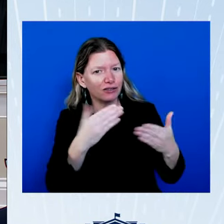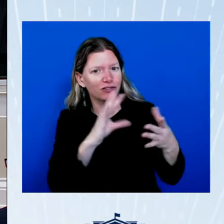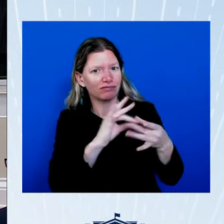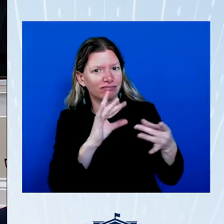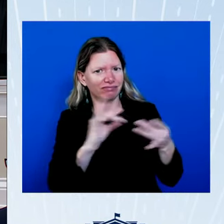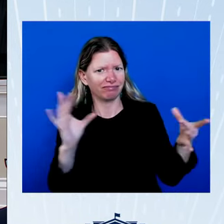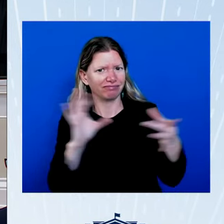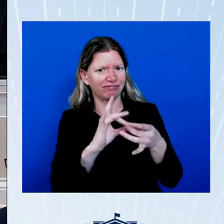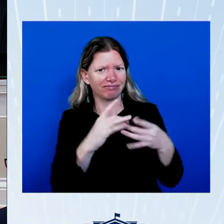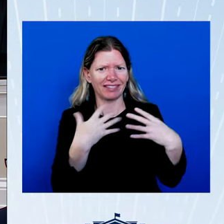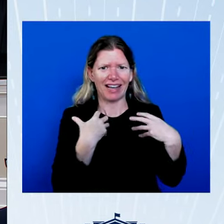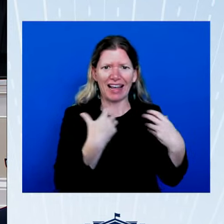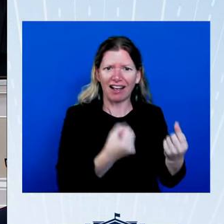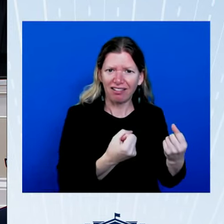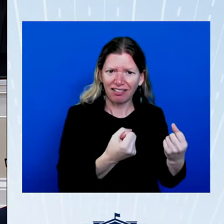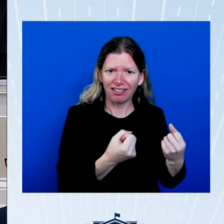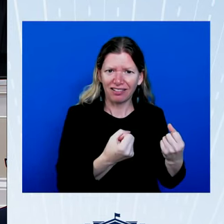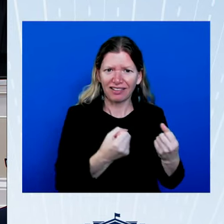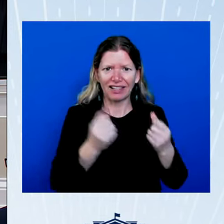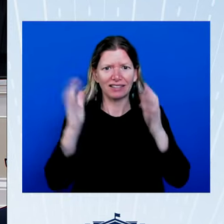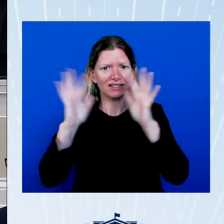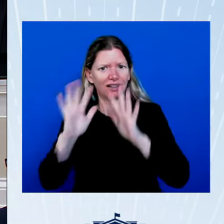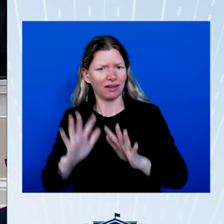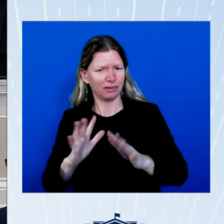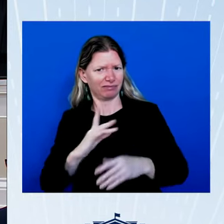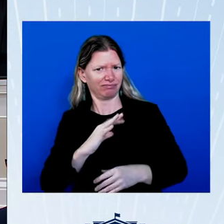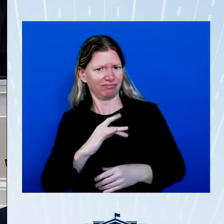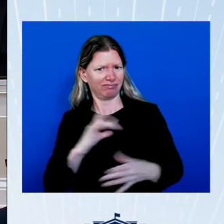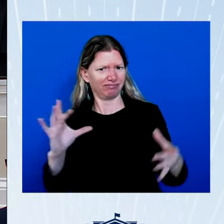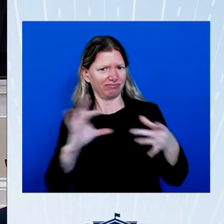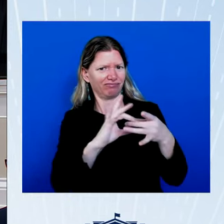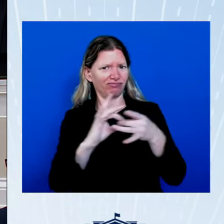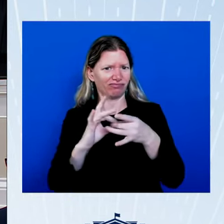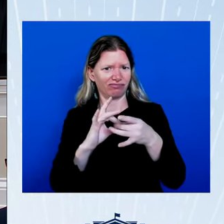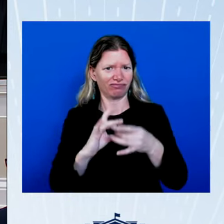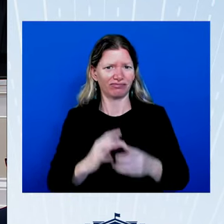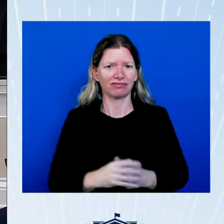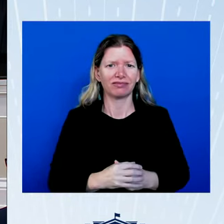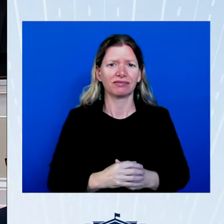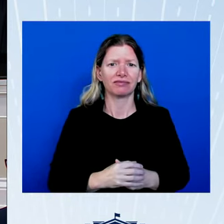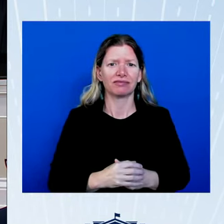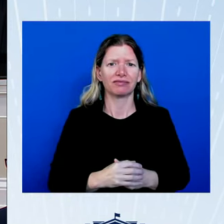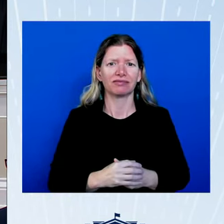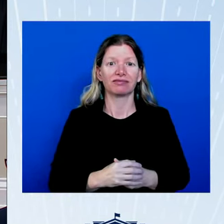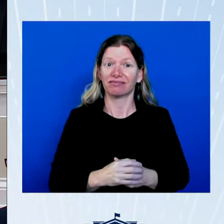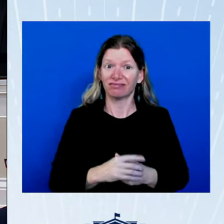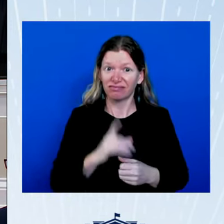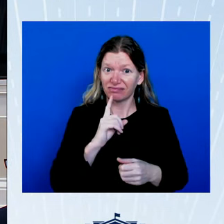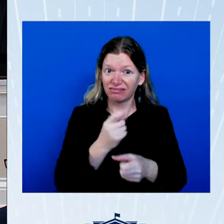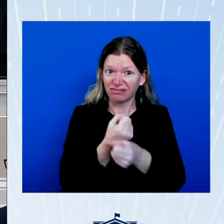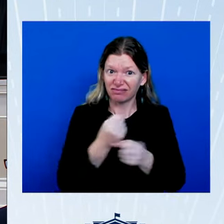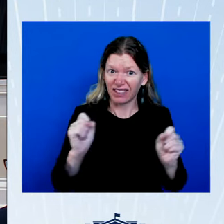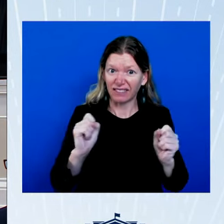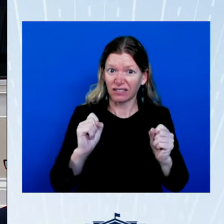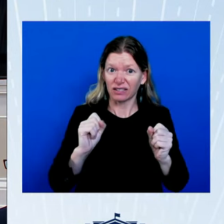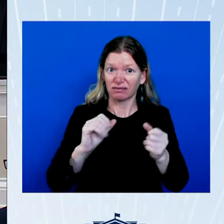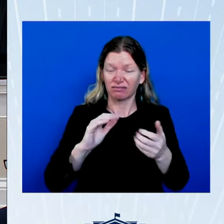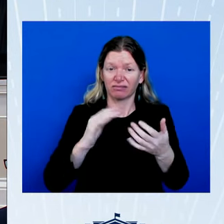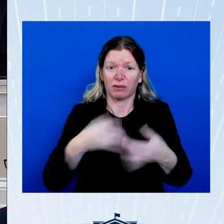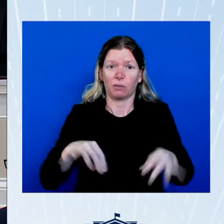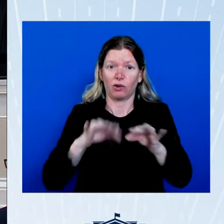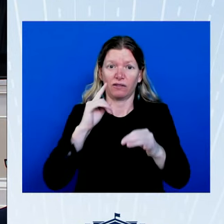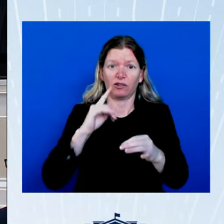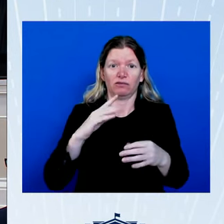we heard from the mayor earlier, you know, safety is first and foremost for communities and community leaders. So keeping healthcare operations